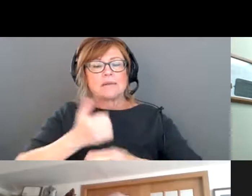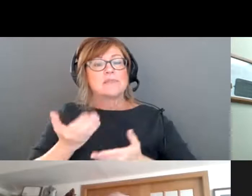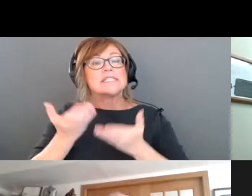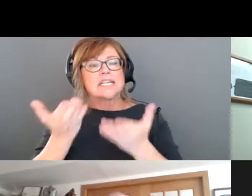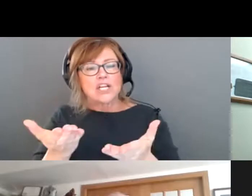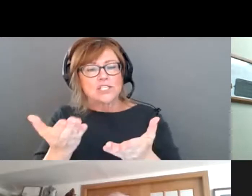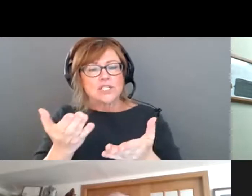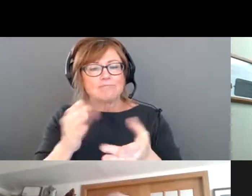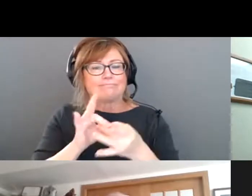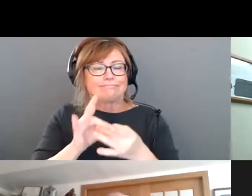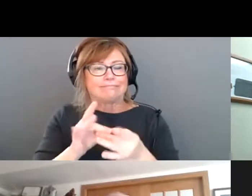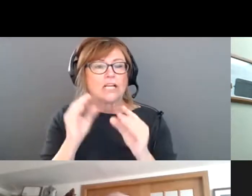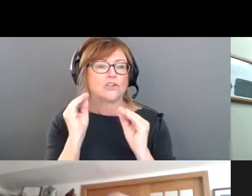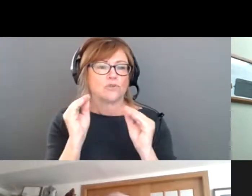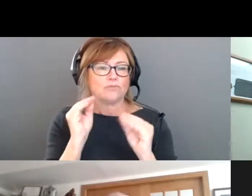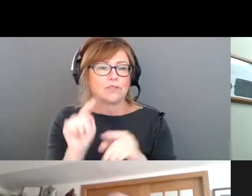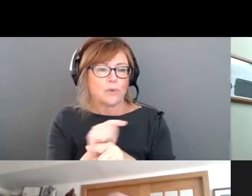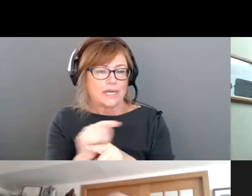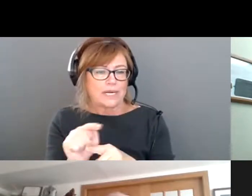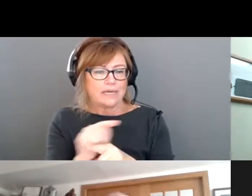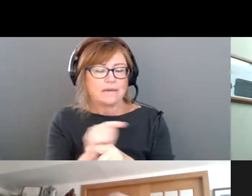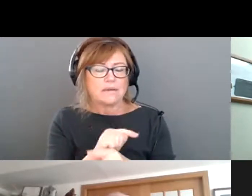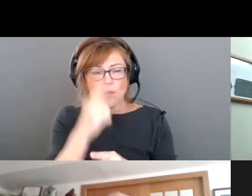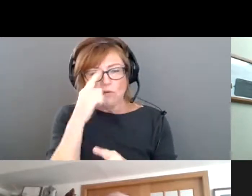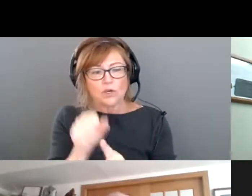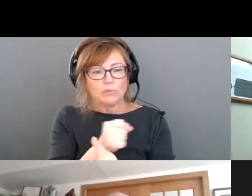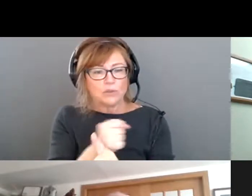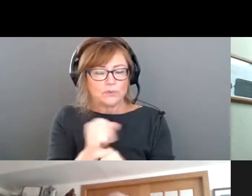of thing. And